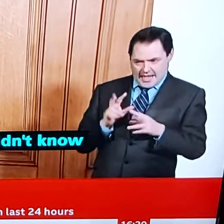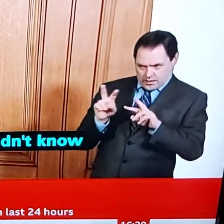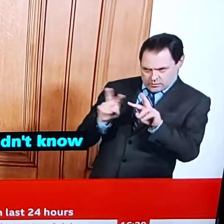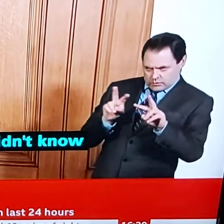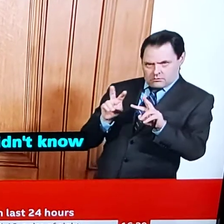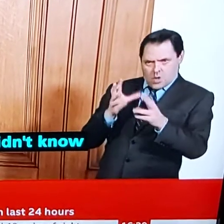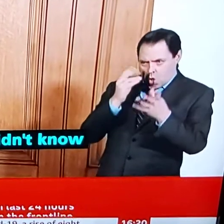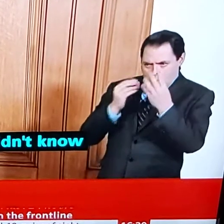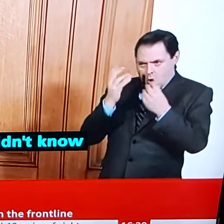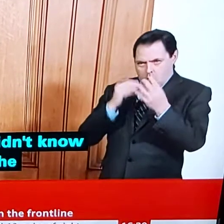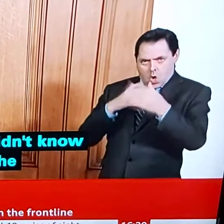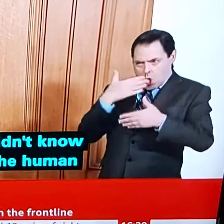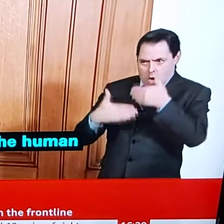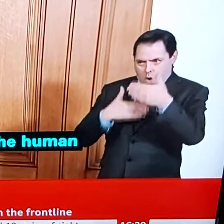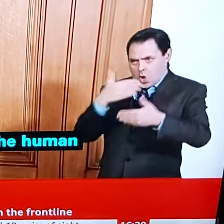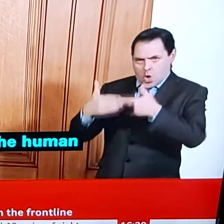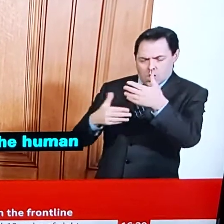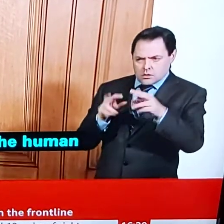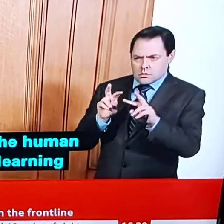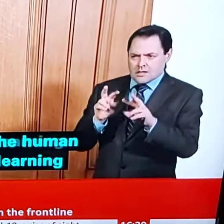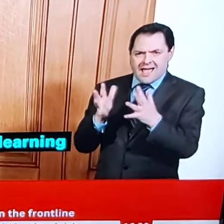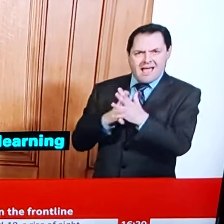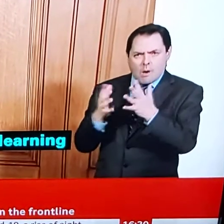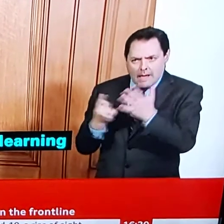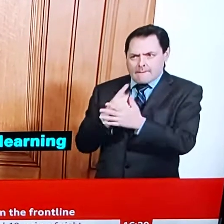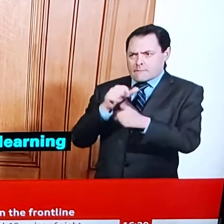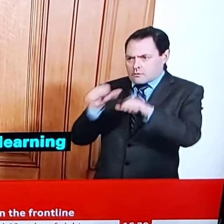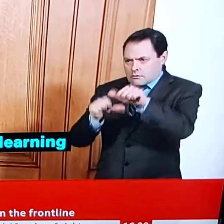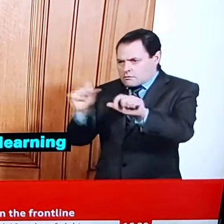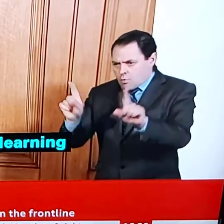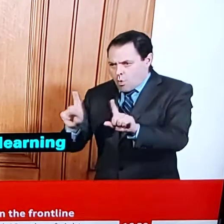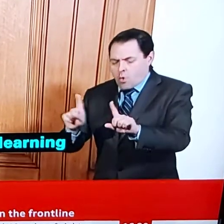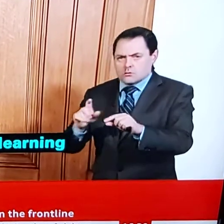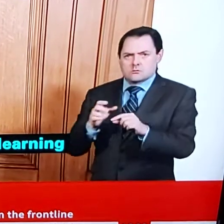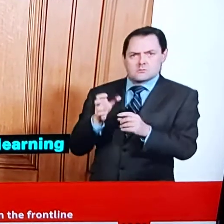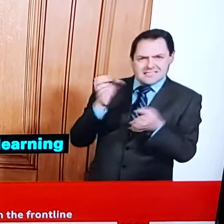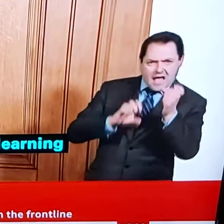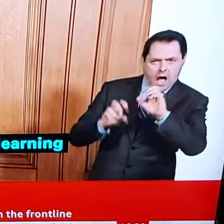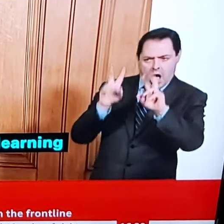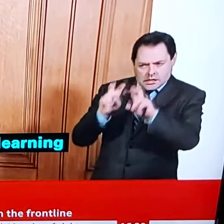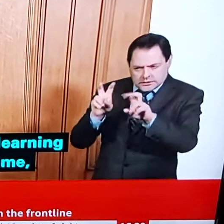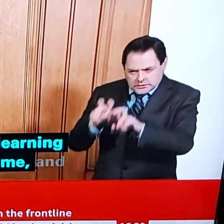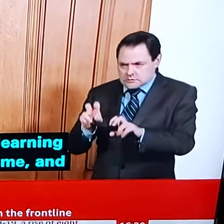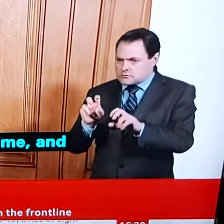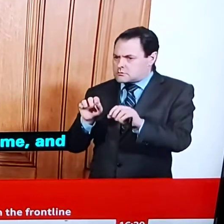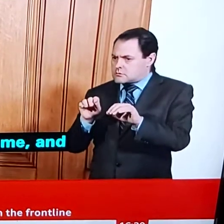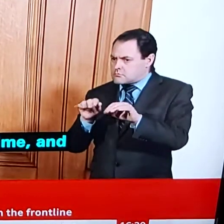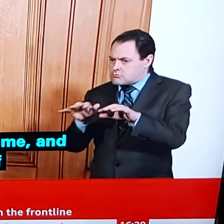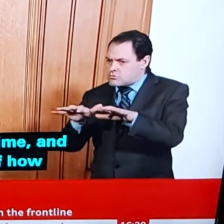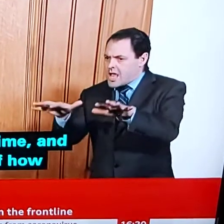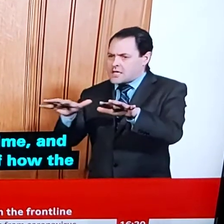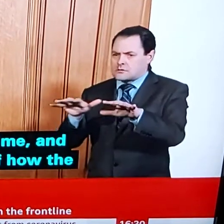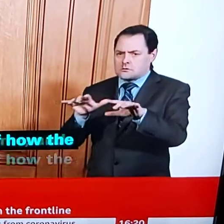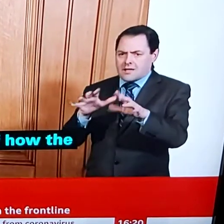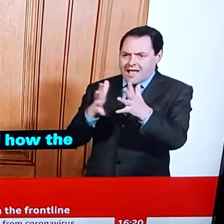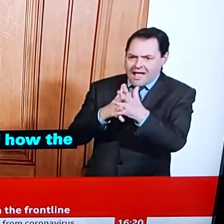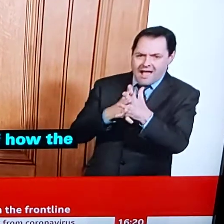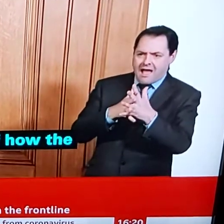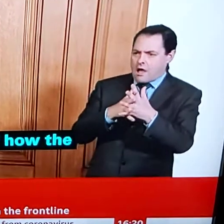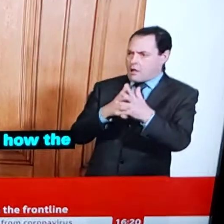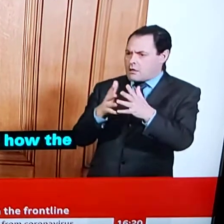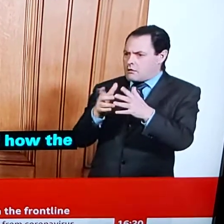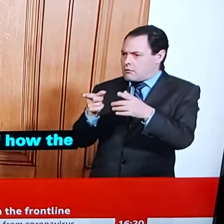about this virus all the time. And the scientific evidence of how the virus is transmitted, how it